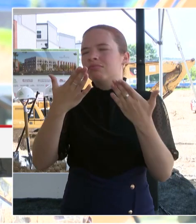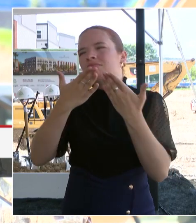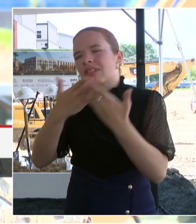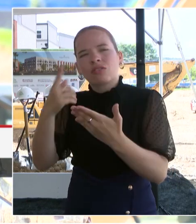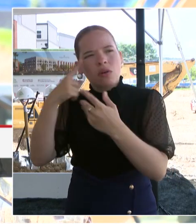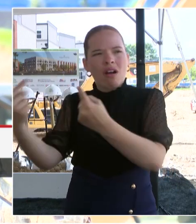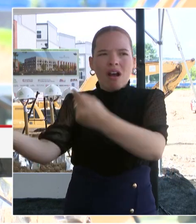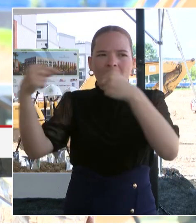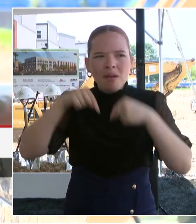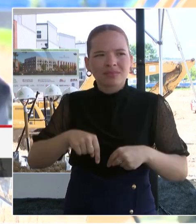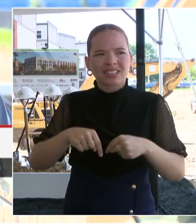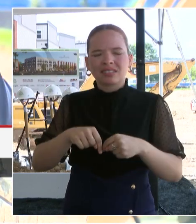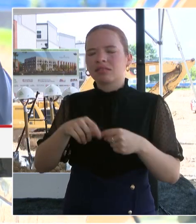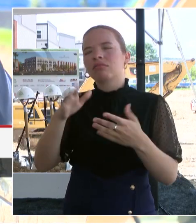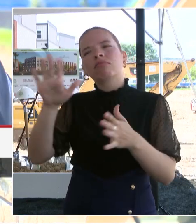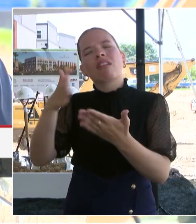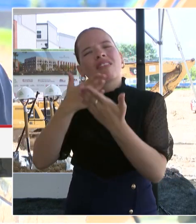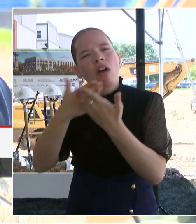community.